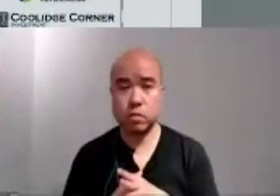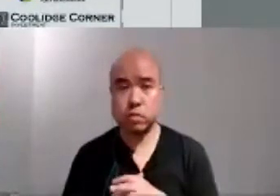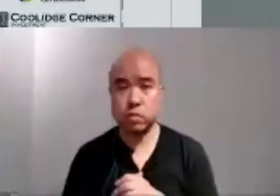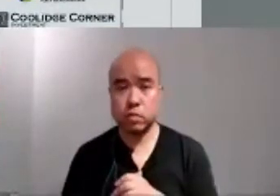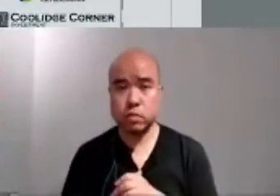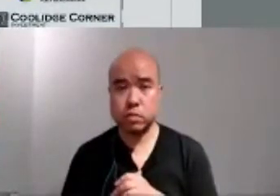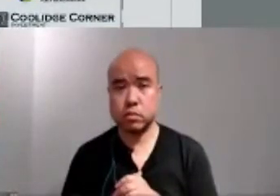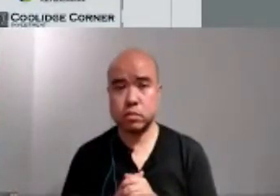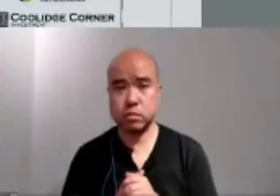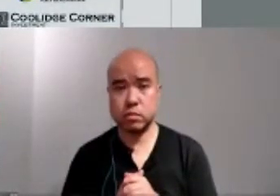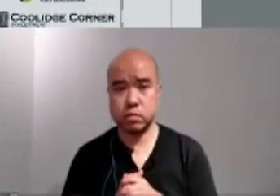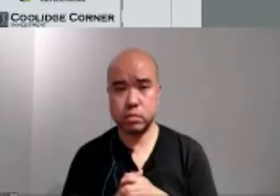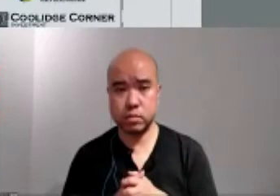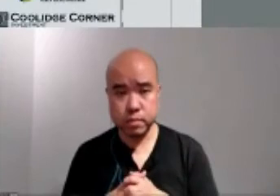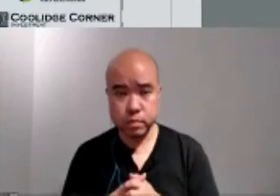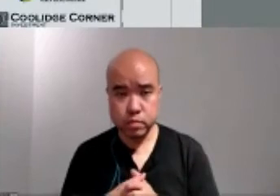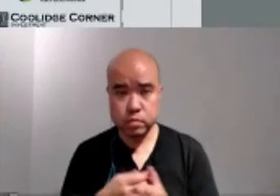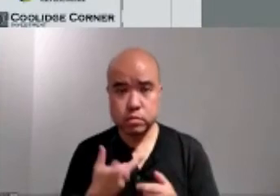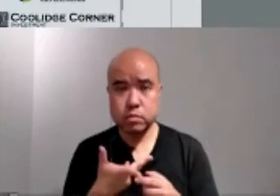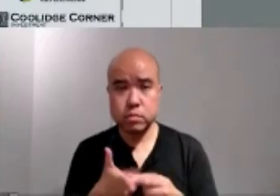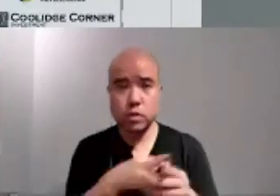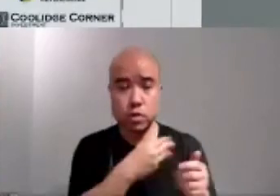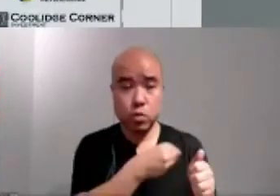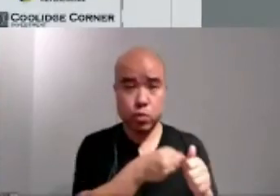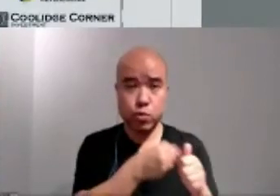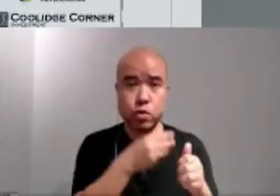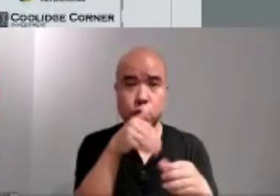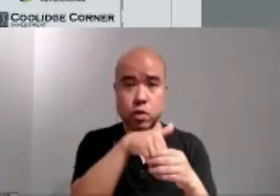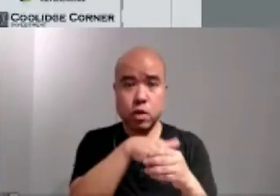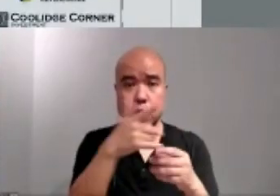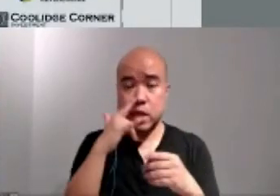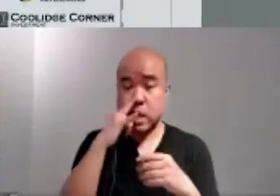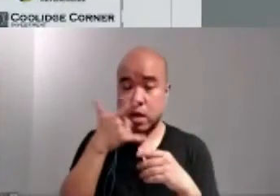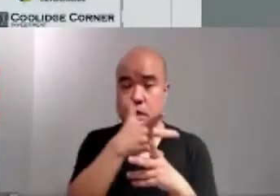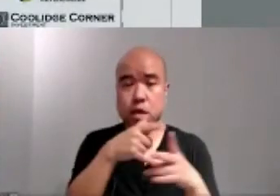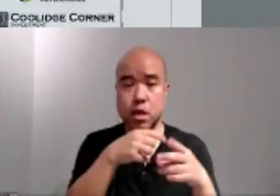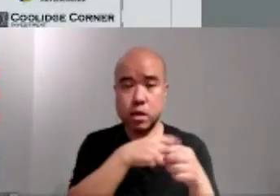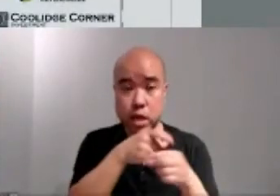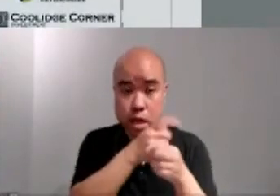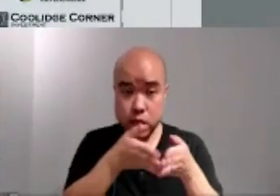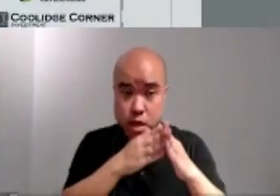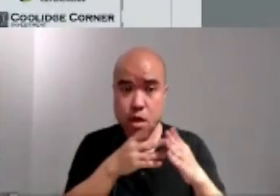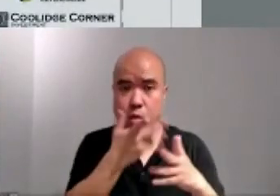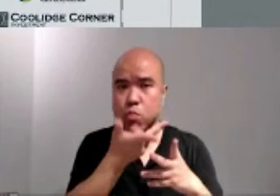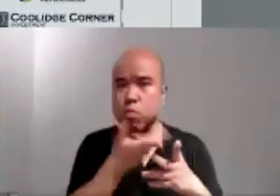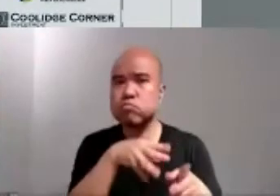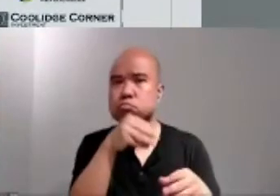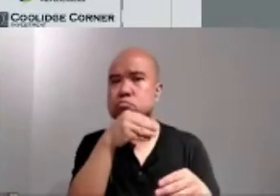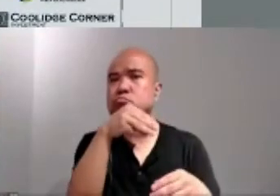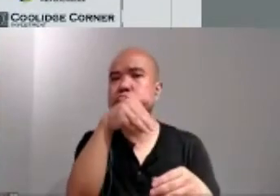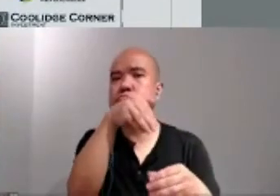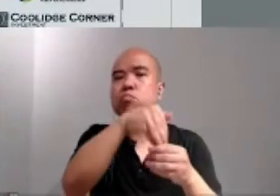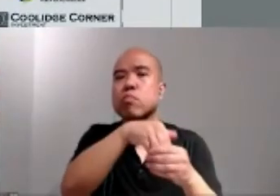nurturing, and investment, just like the general startup area. Underdogs, our company, provide training